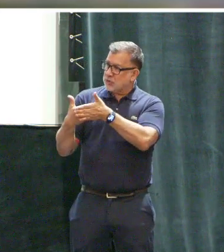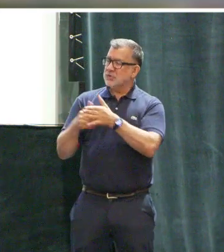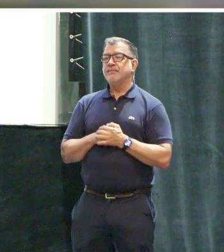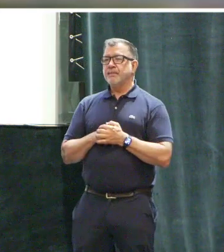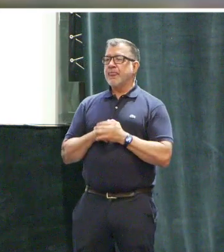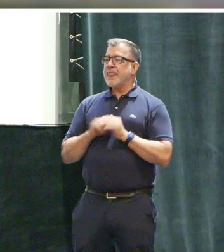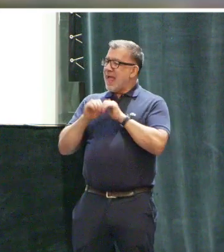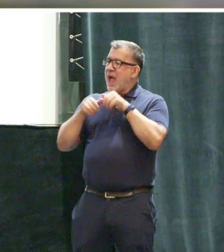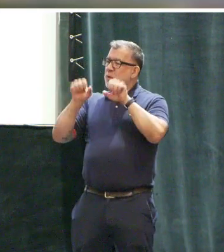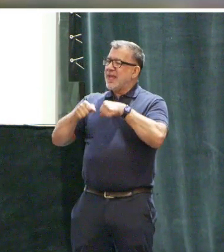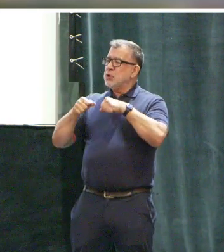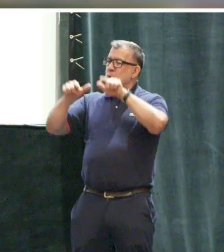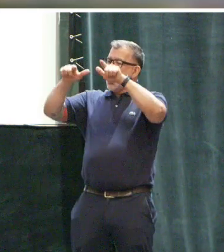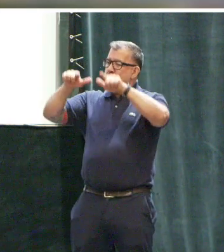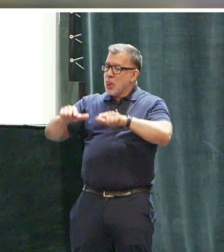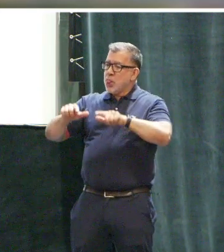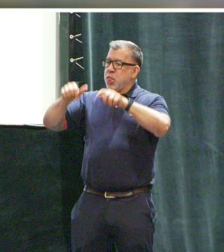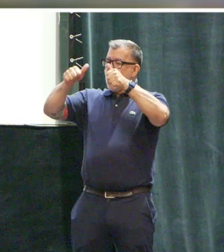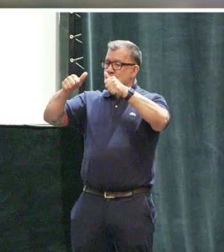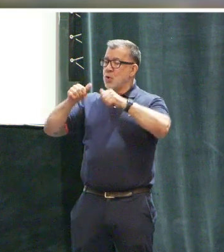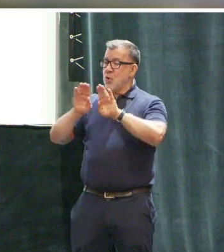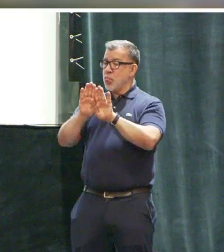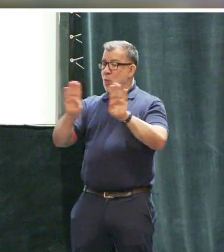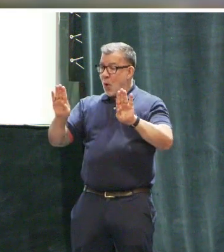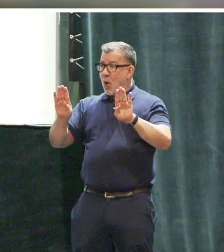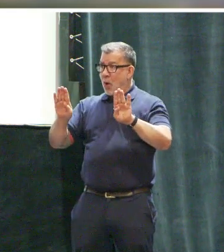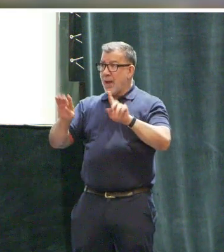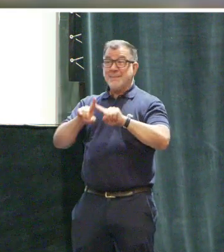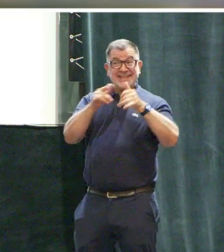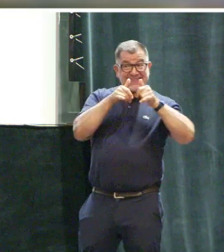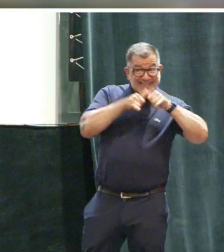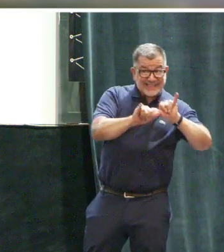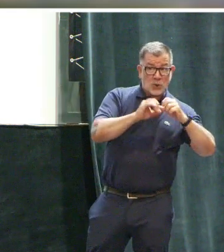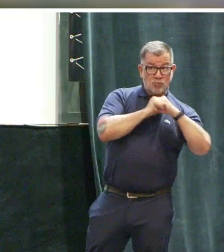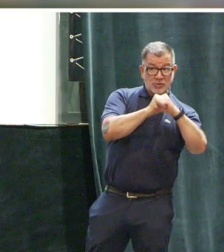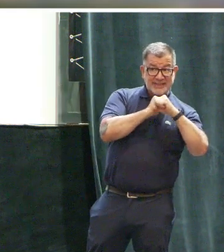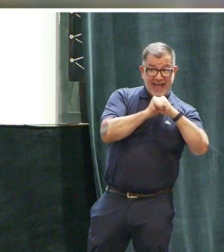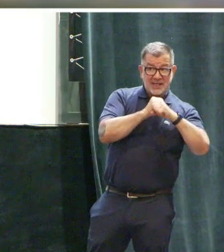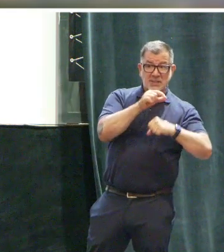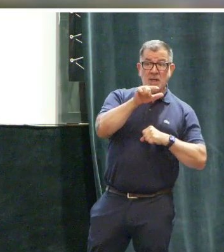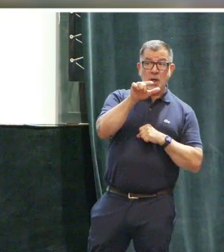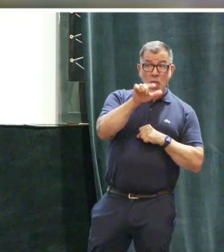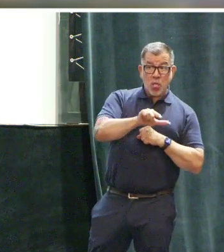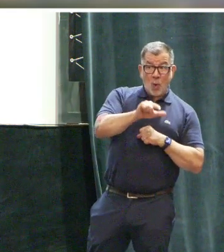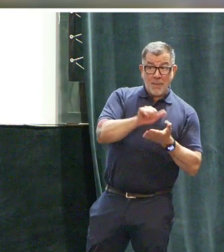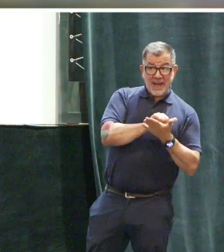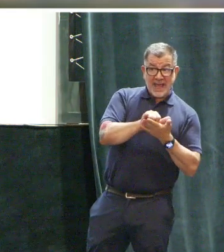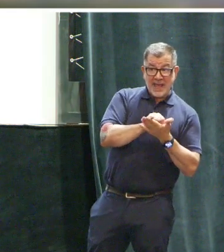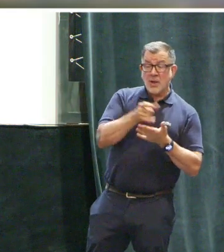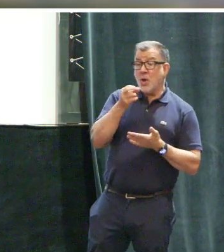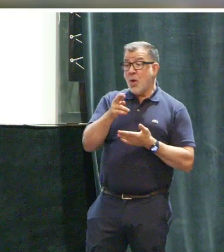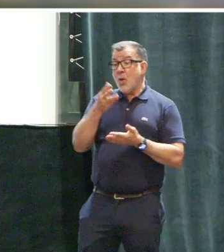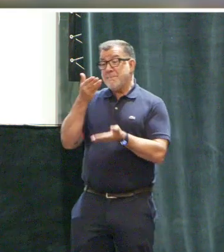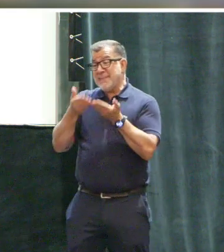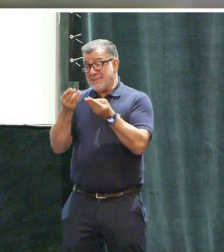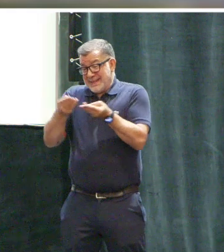how can you lower the walls while protecting Lower Manhattan? Or can you look at materiality to have the top of the